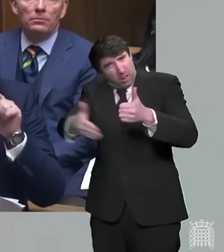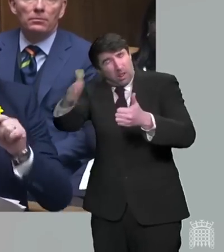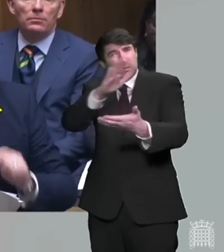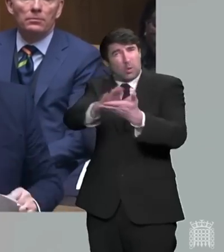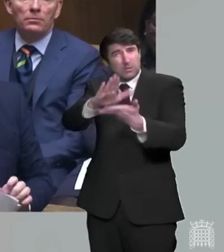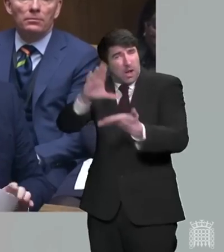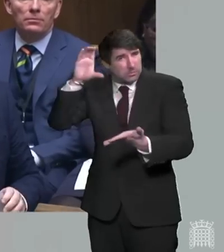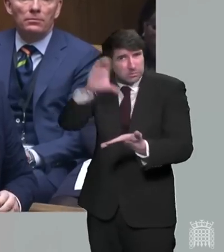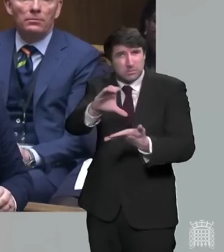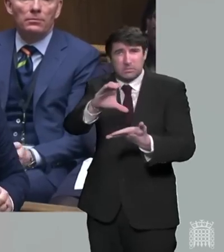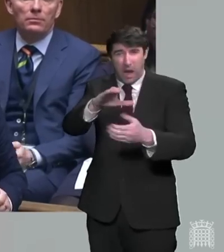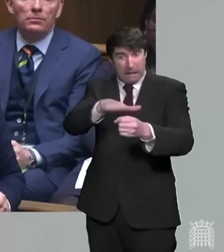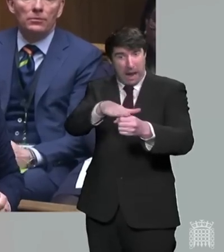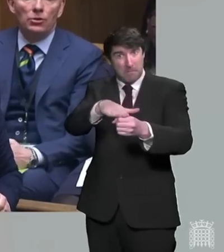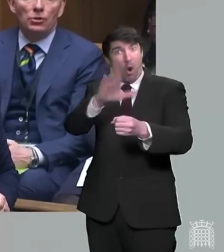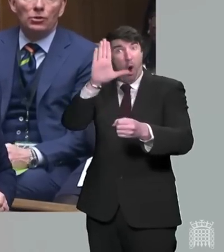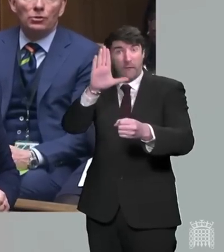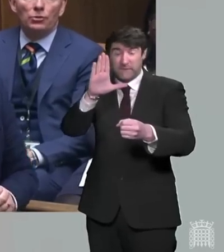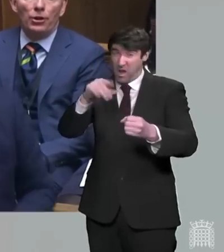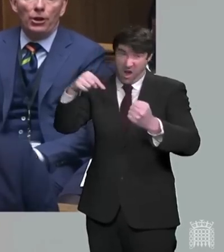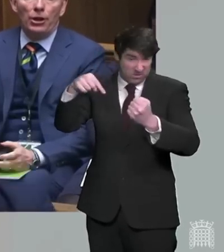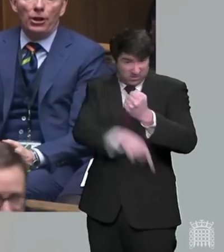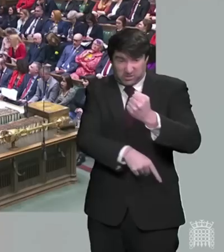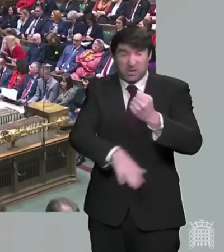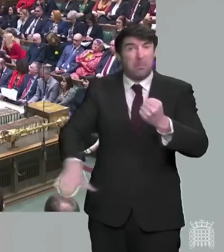and stop plunging more people into poverty from April?